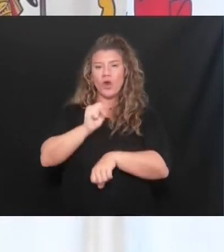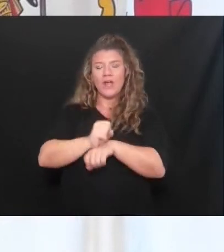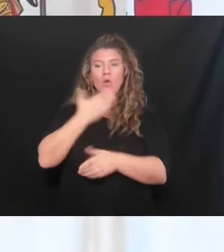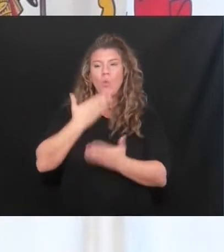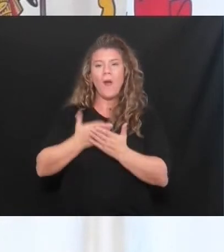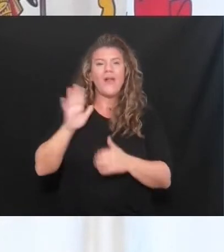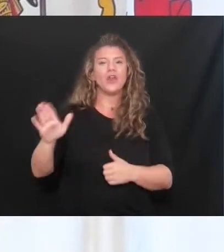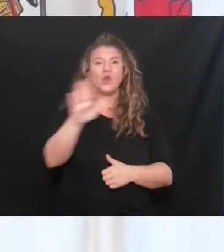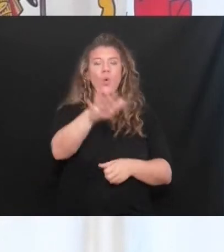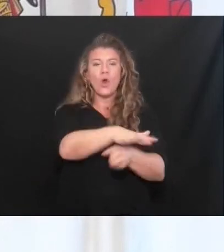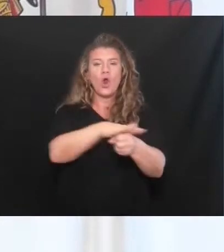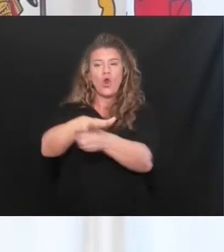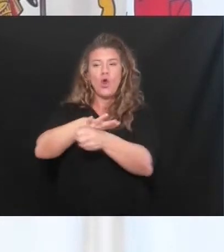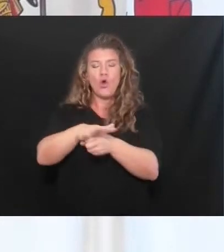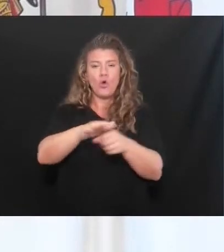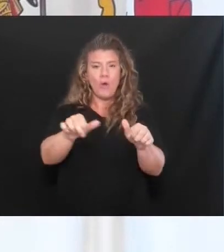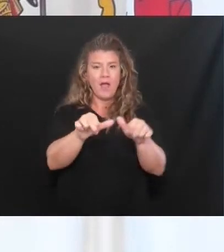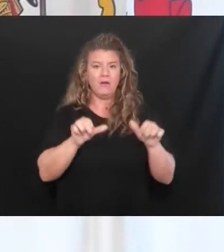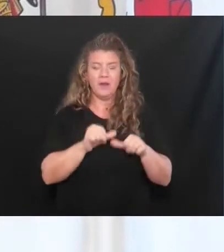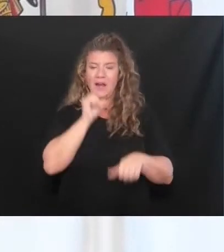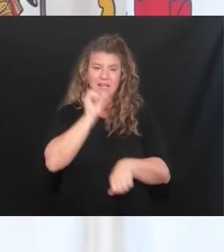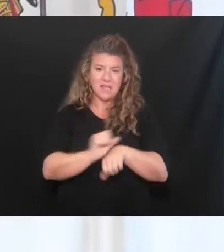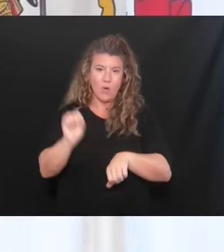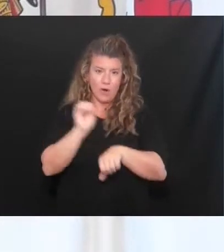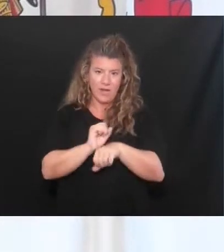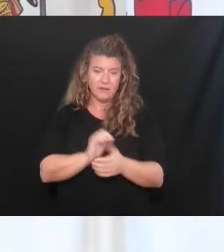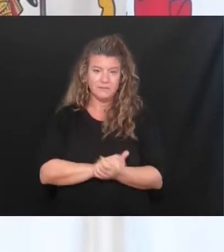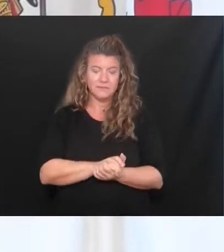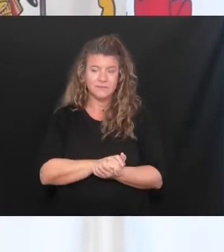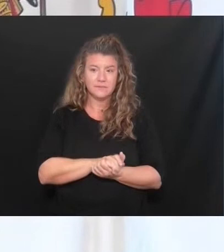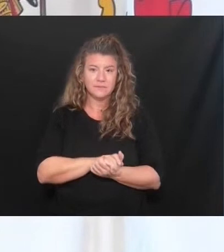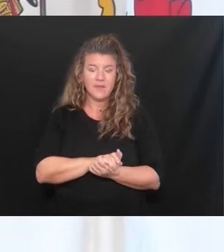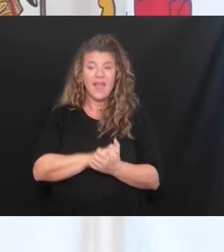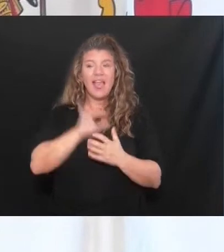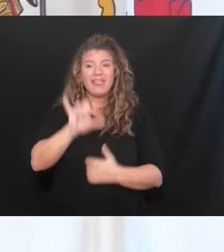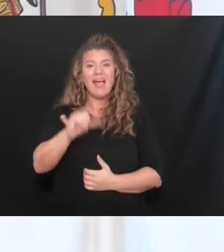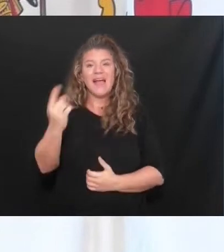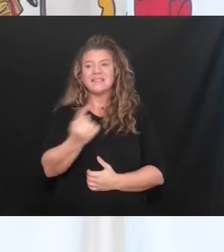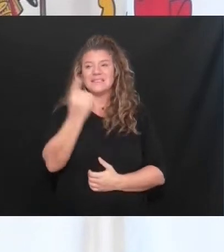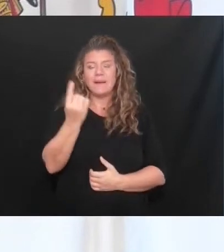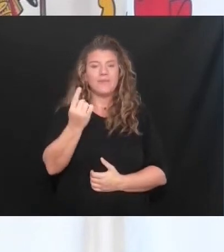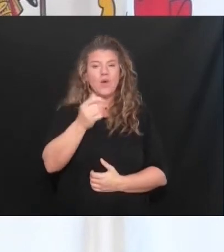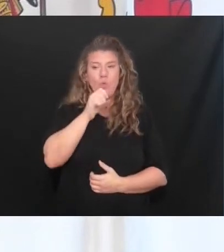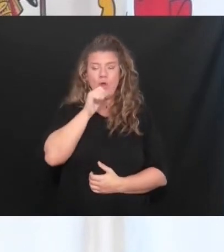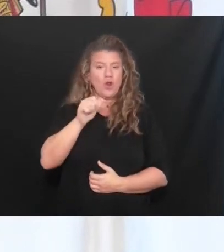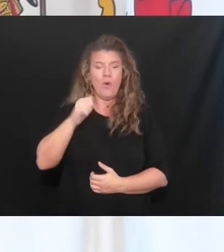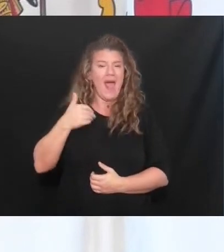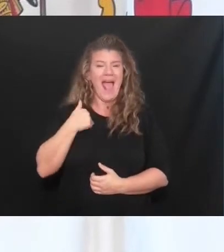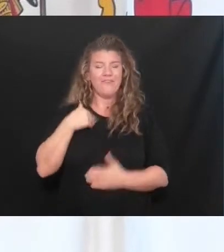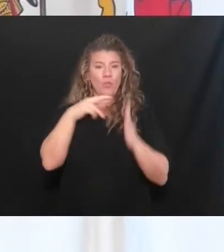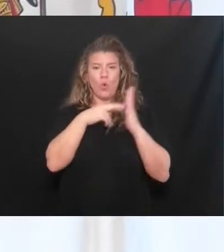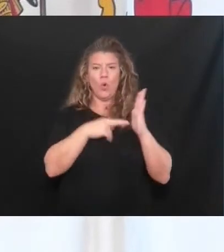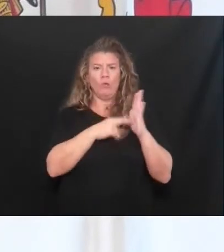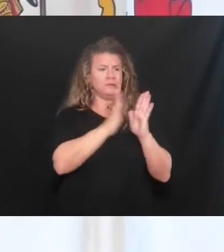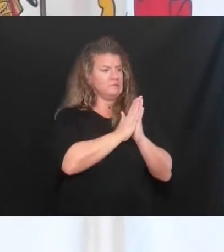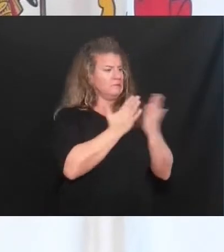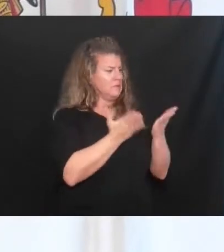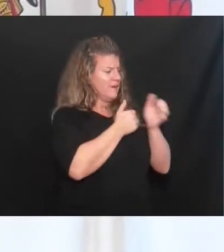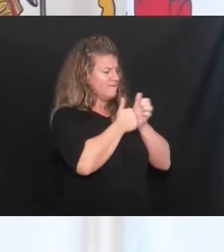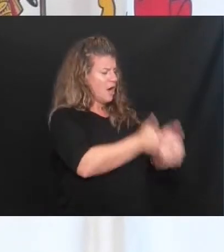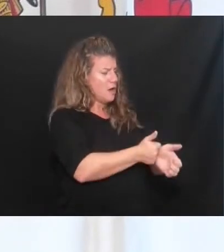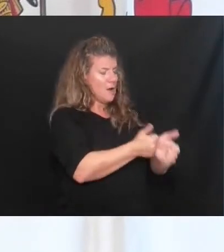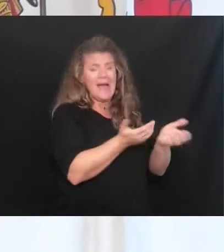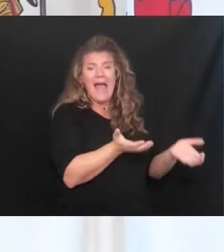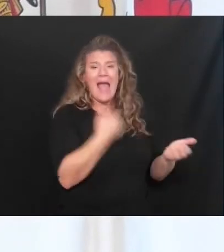good job and it is not working on the local level. It is something we do not have a playbook for. I am trying